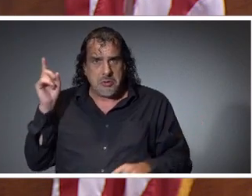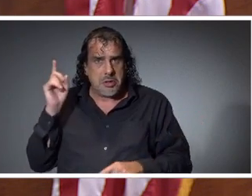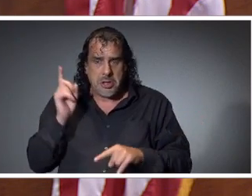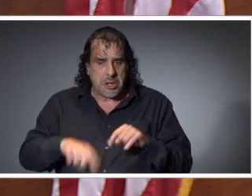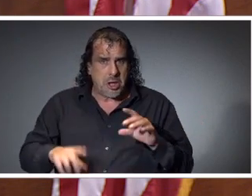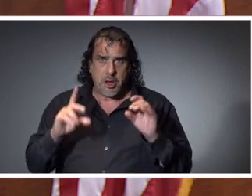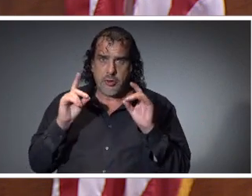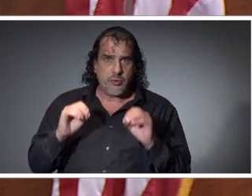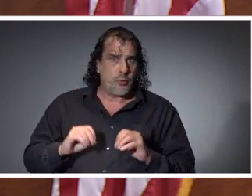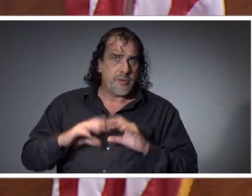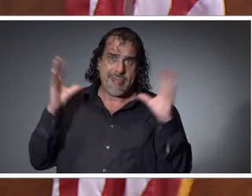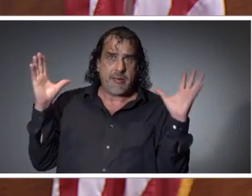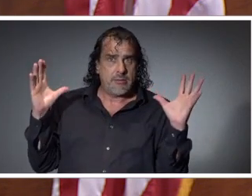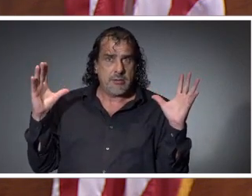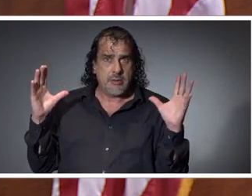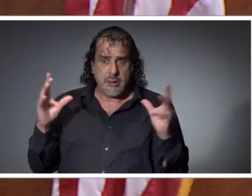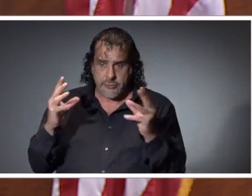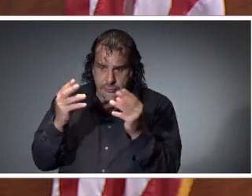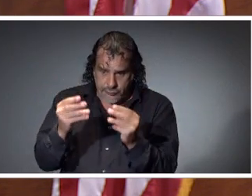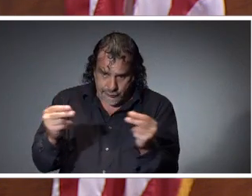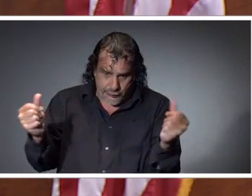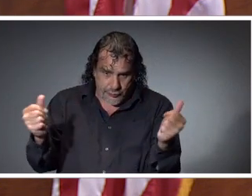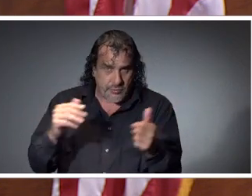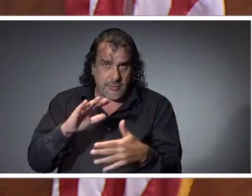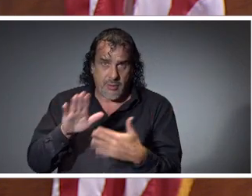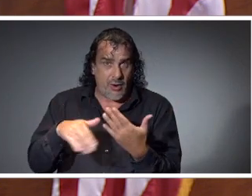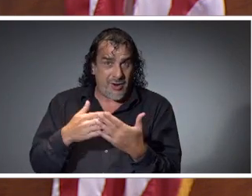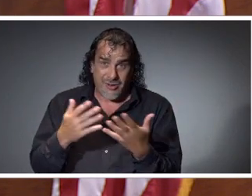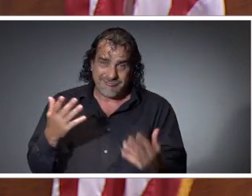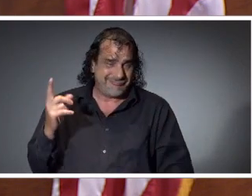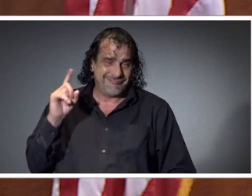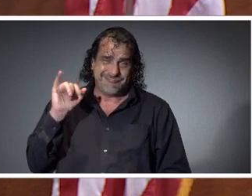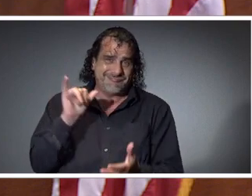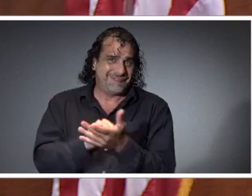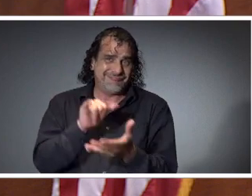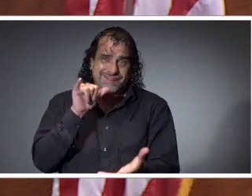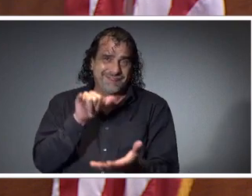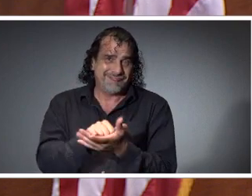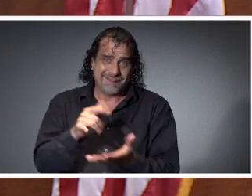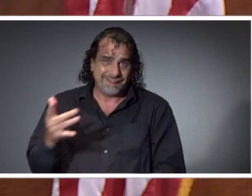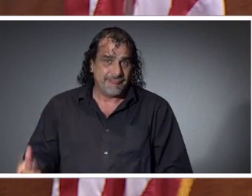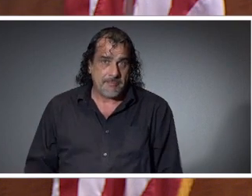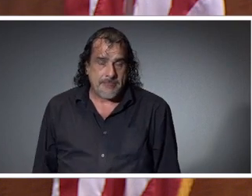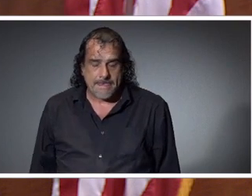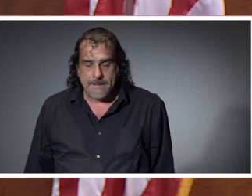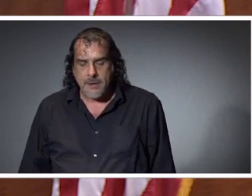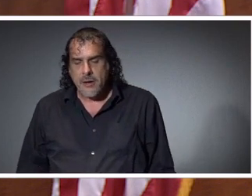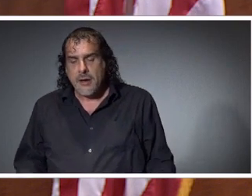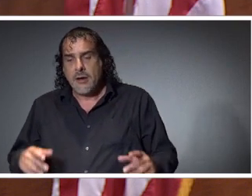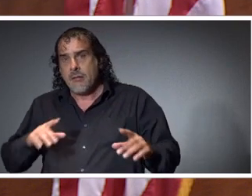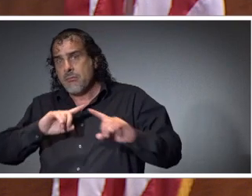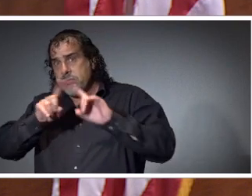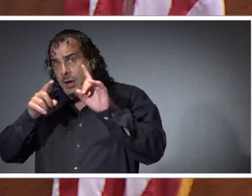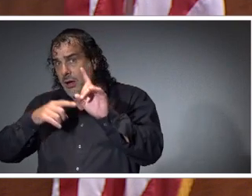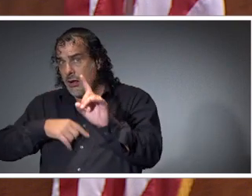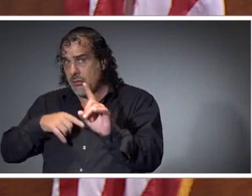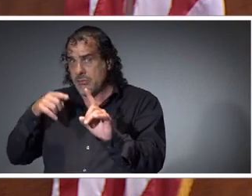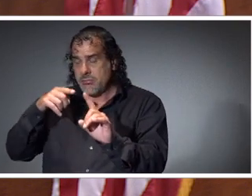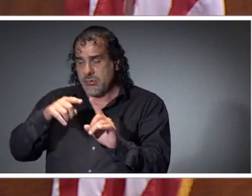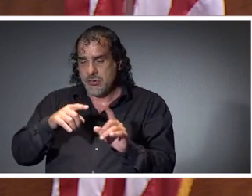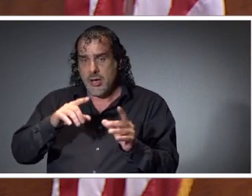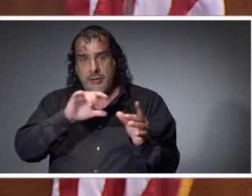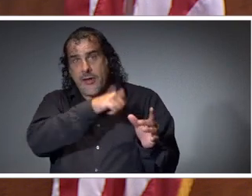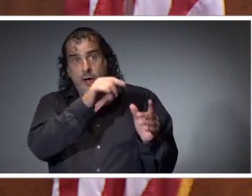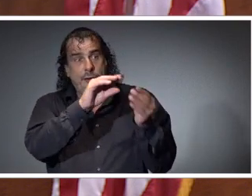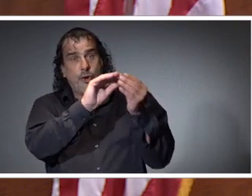government that makes this virus completely go away. I just don't see that as a realistic option. But I do want to point out that the other data points